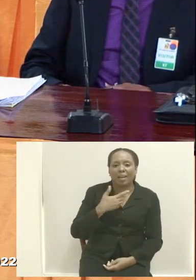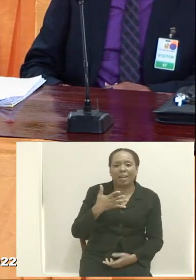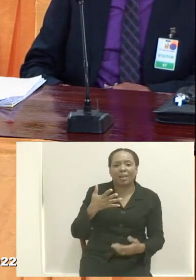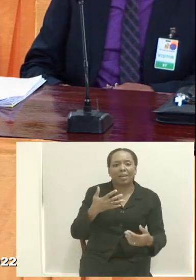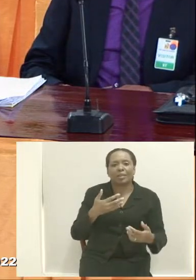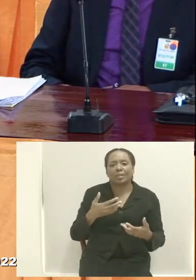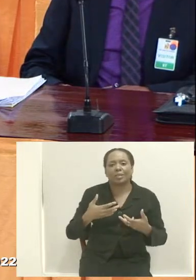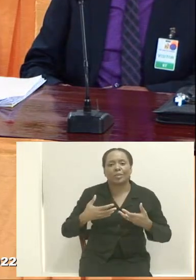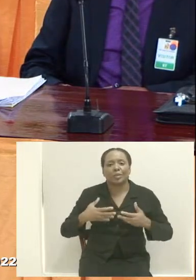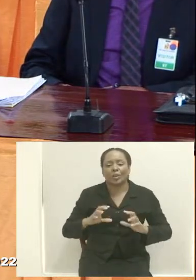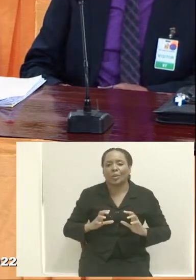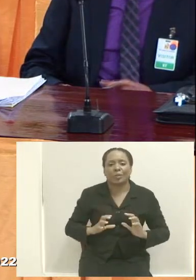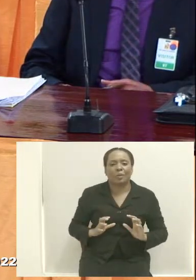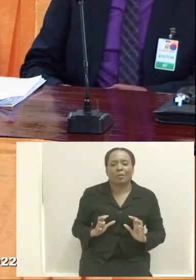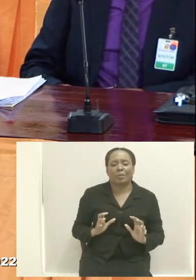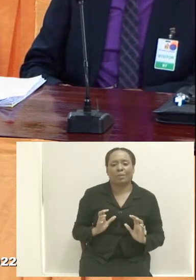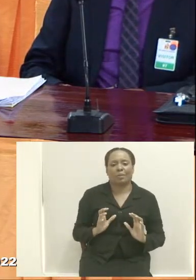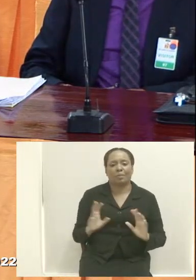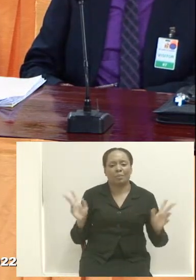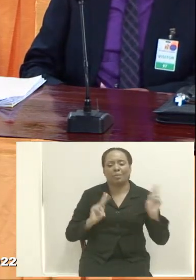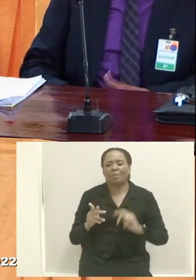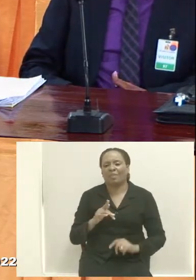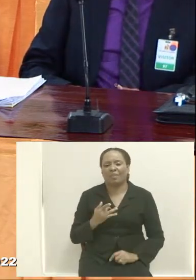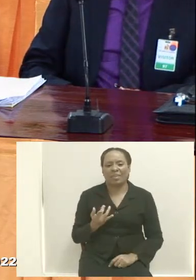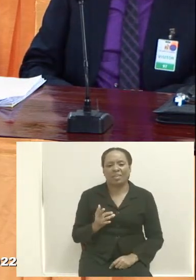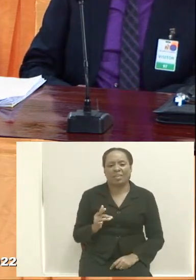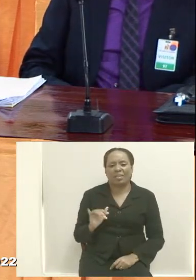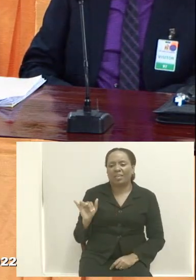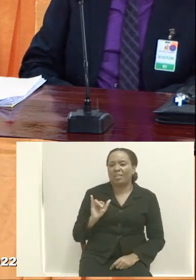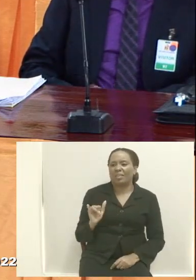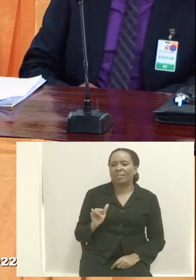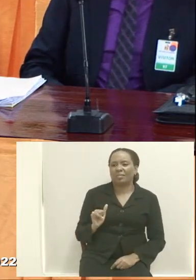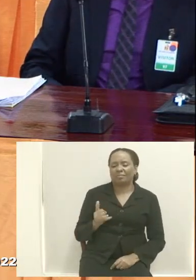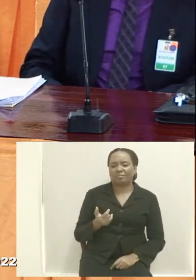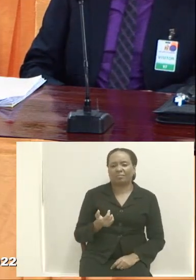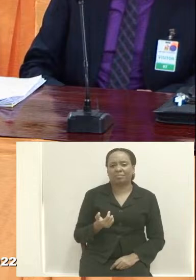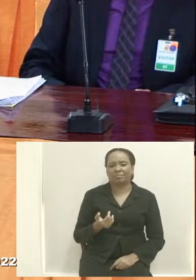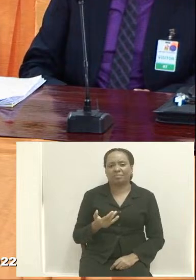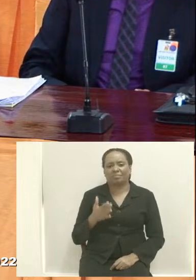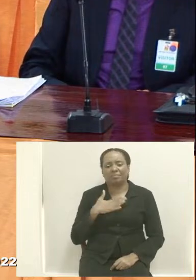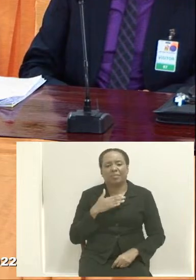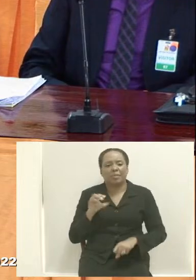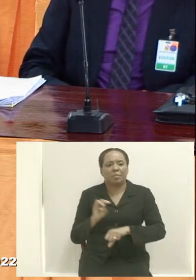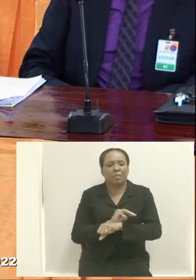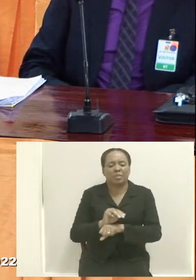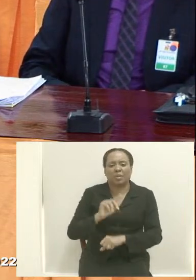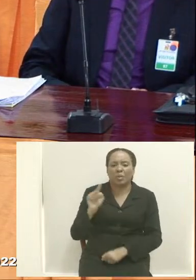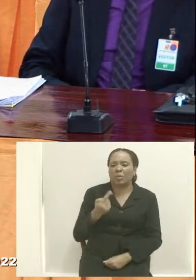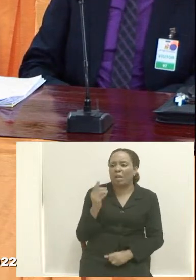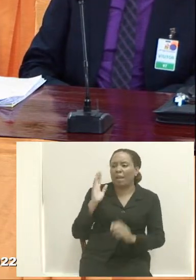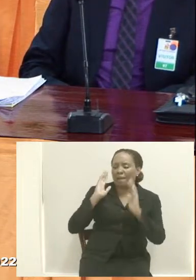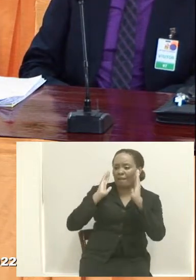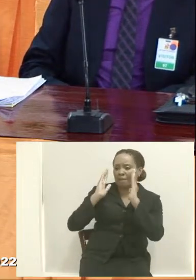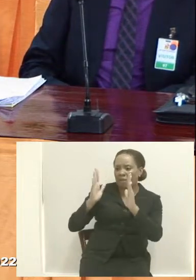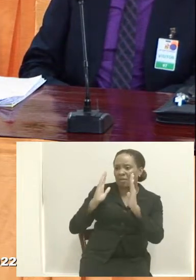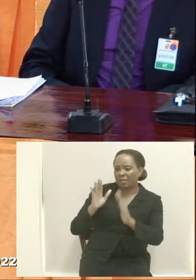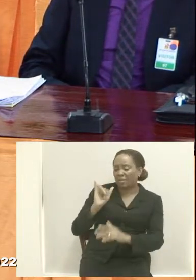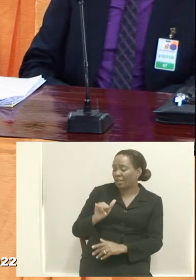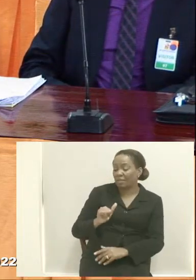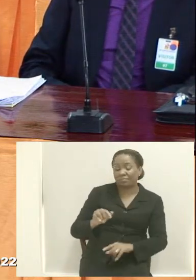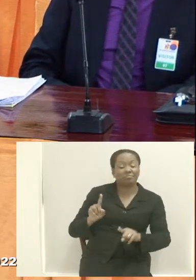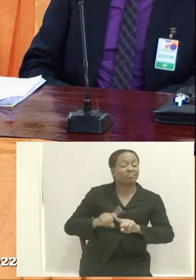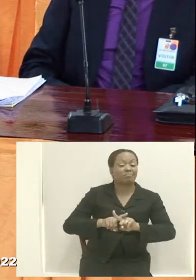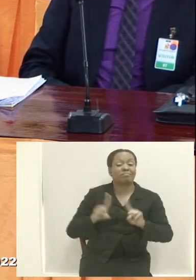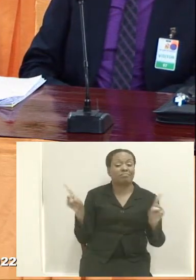that is the be-all and end-all of the ministry's focus. Quite the contrary. Perhaps it is because of the fact that we put